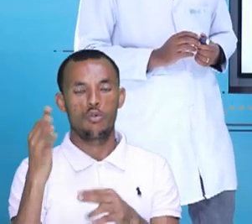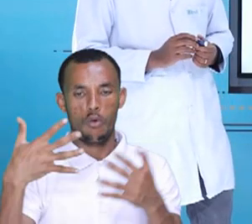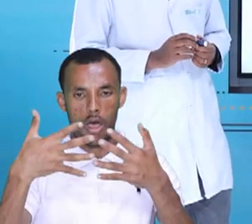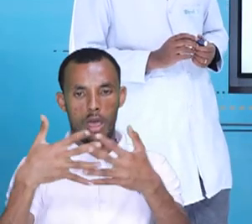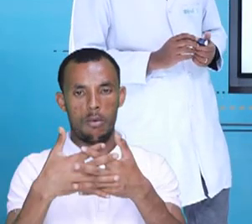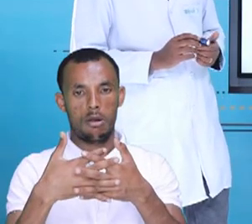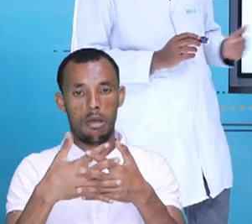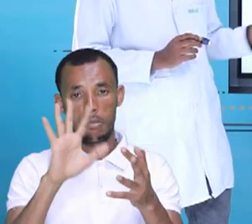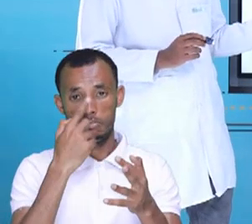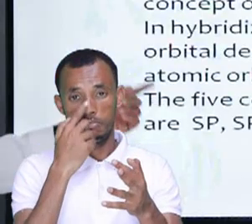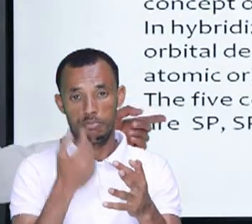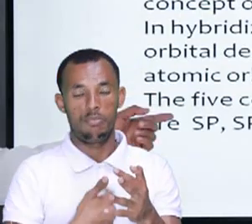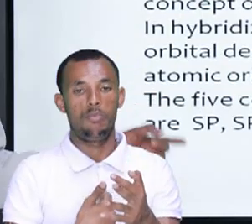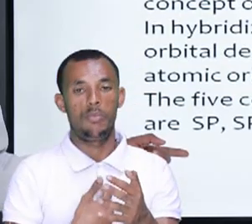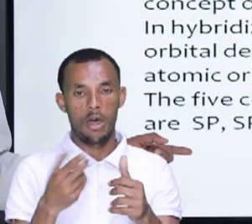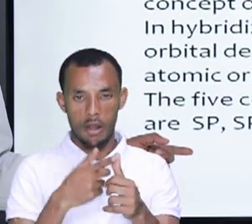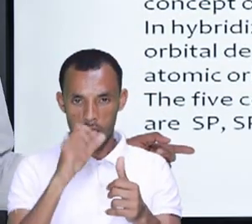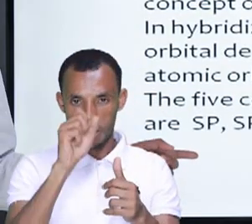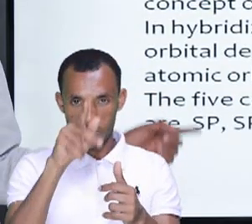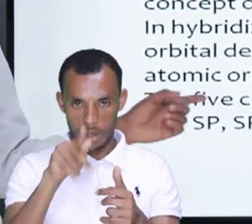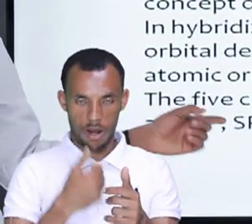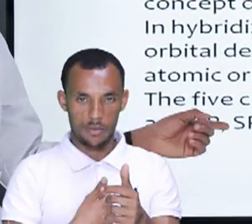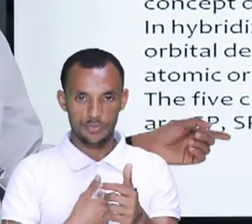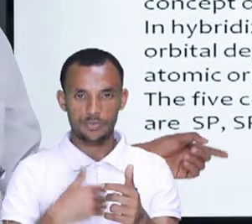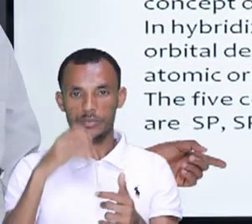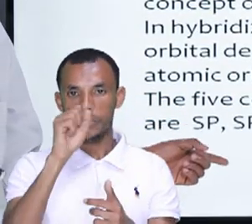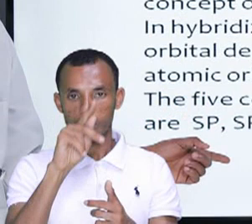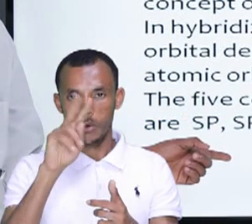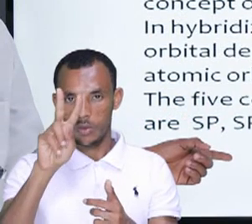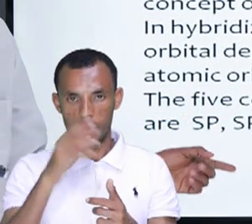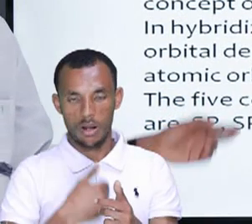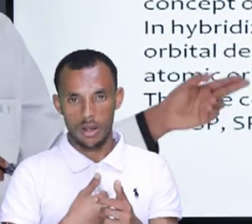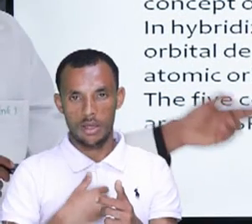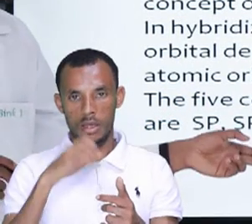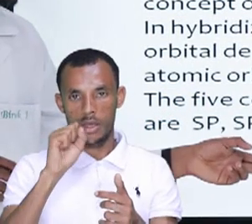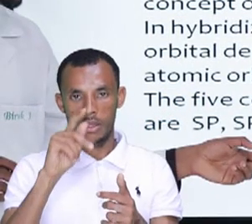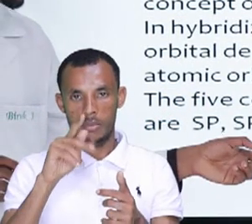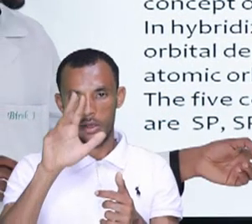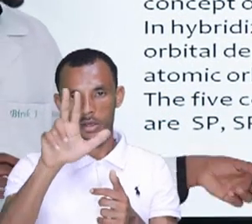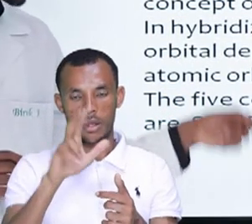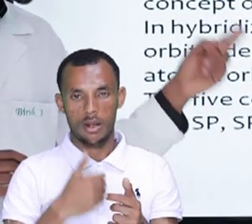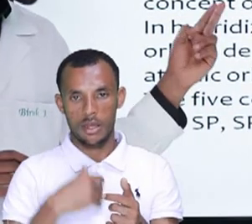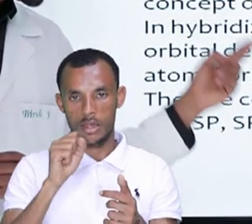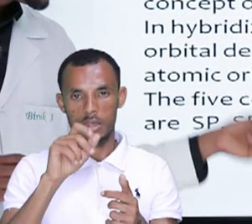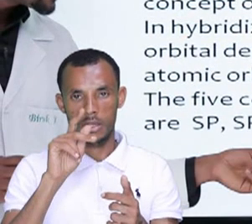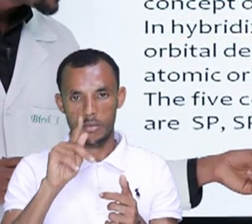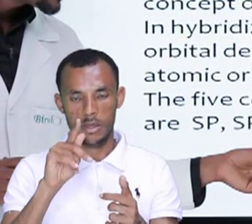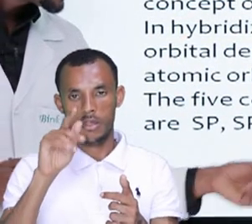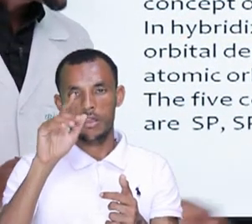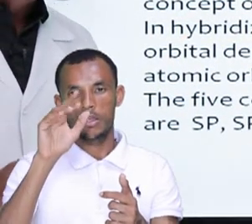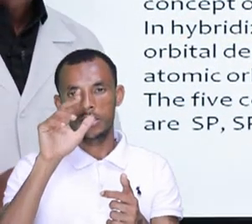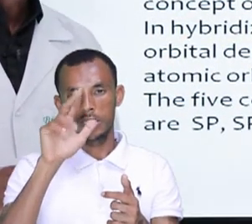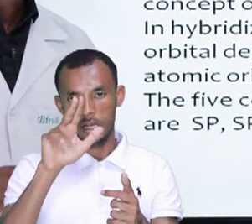hybrid orbitals: SP, SP2, SP3,